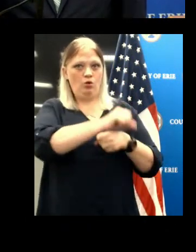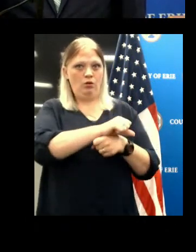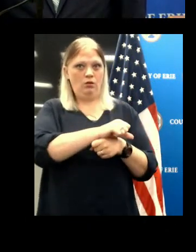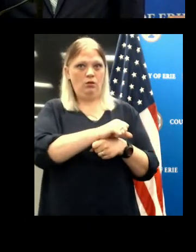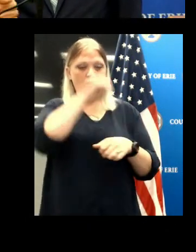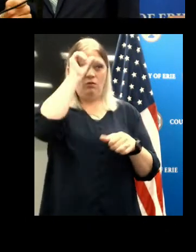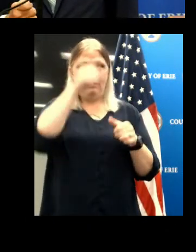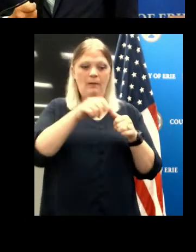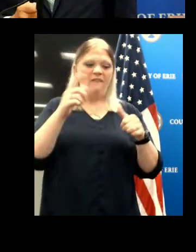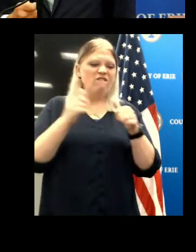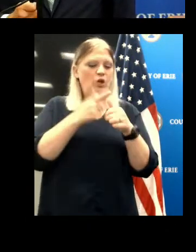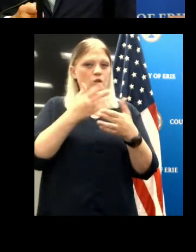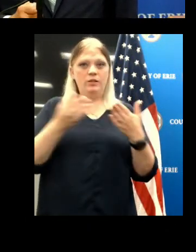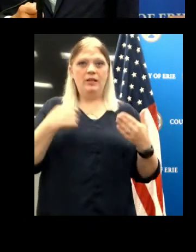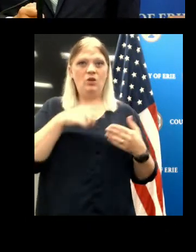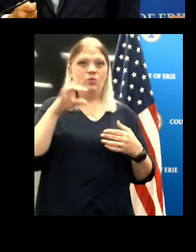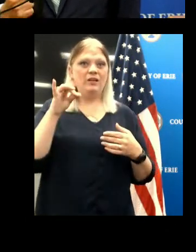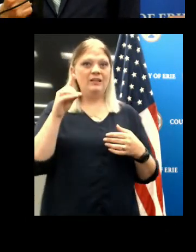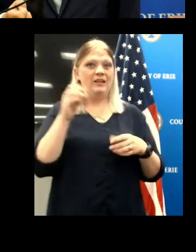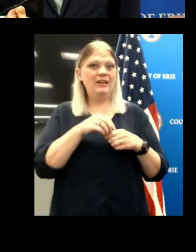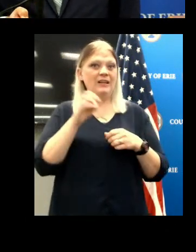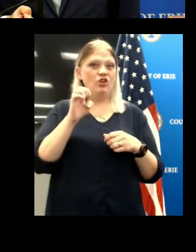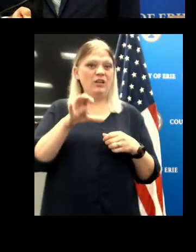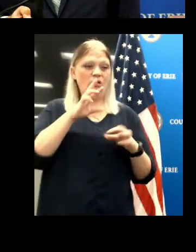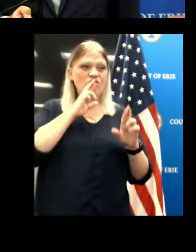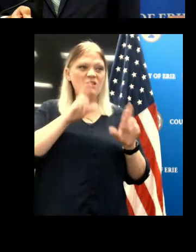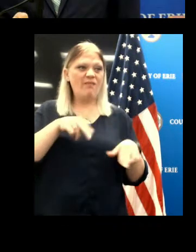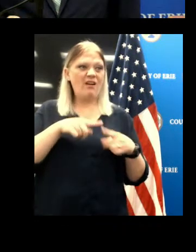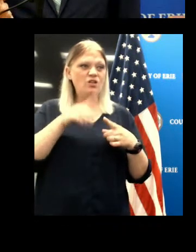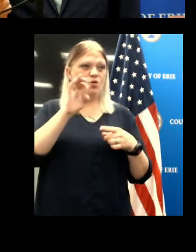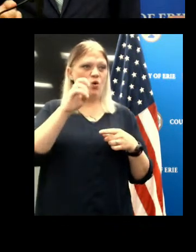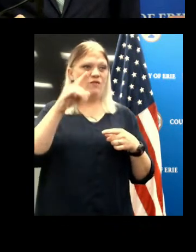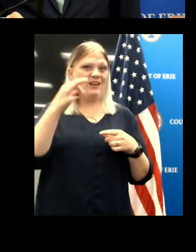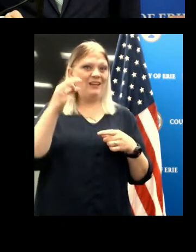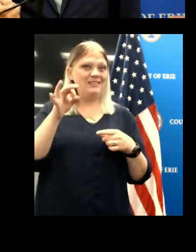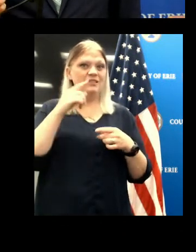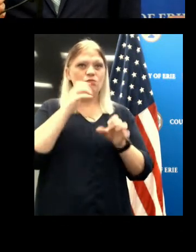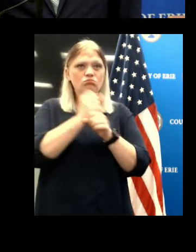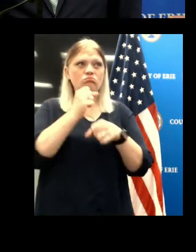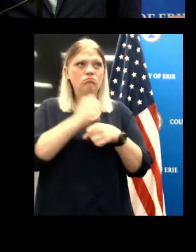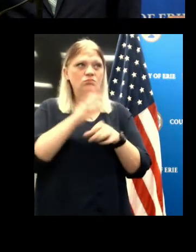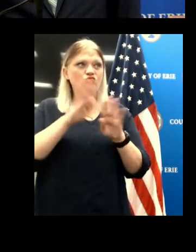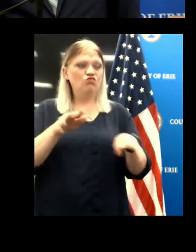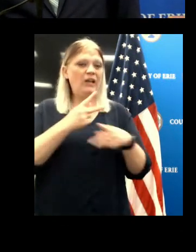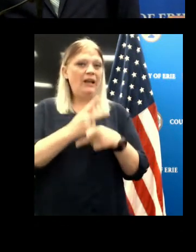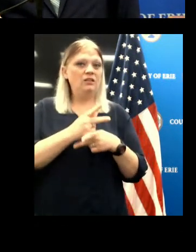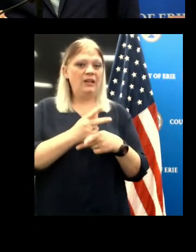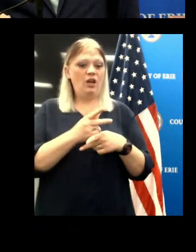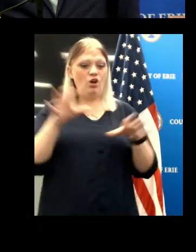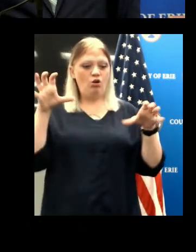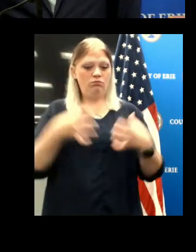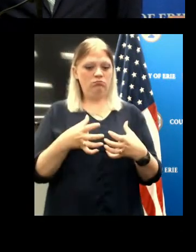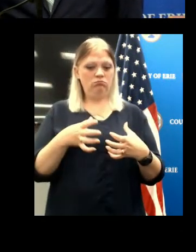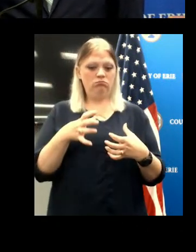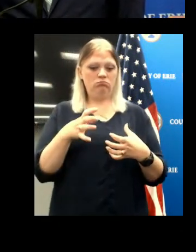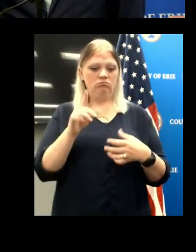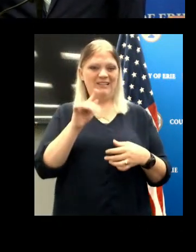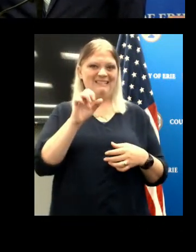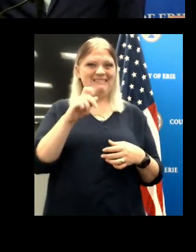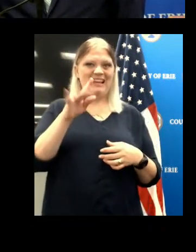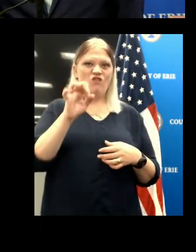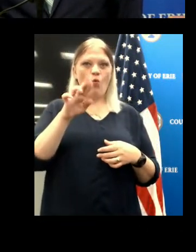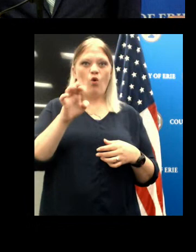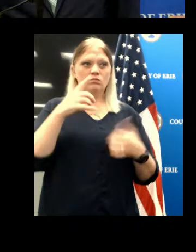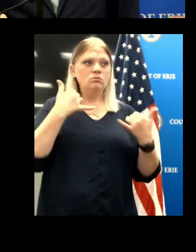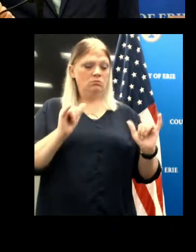Remember, one of the first things we did in Erie County in response to the COVID-19 outbreak was to create a childcare task force, and that